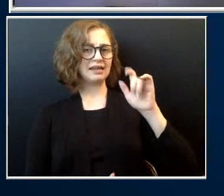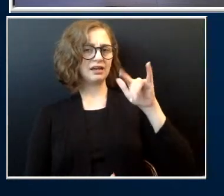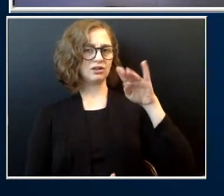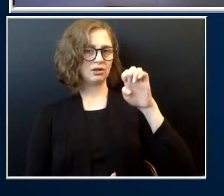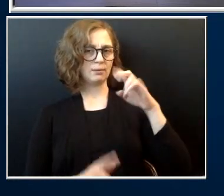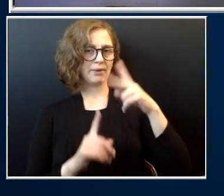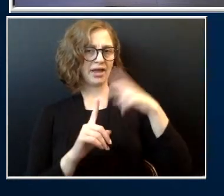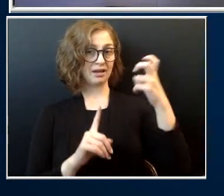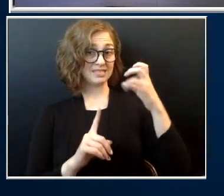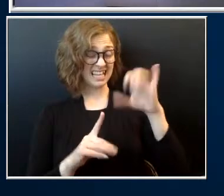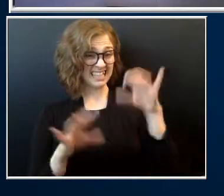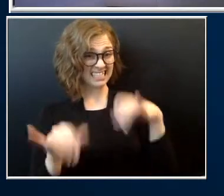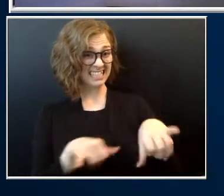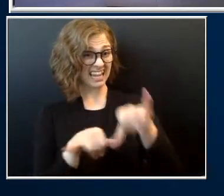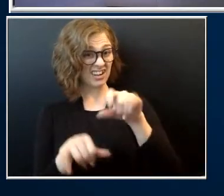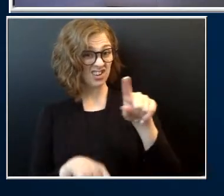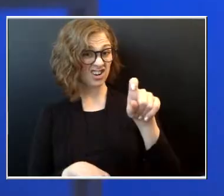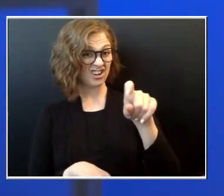No.